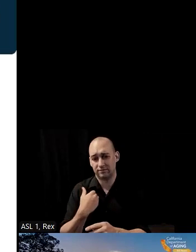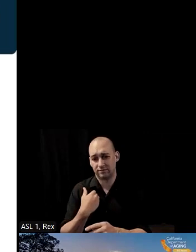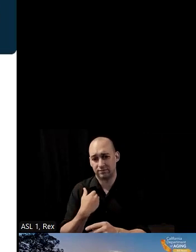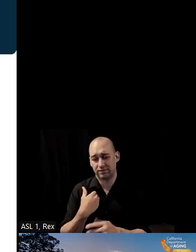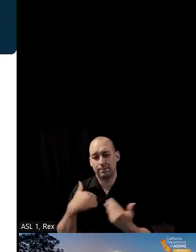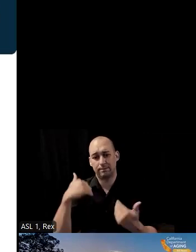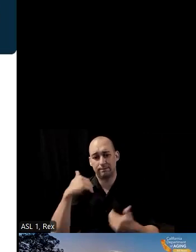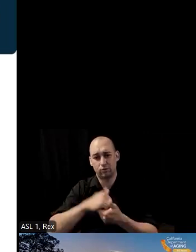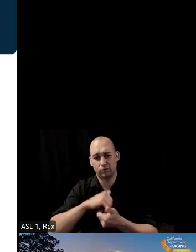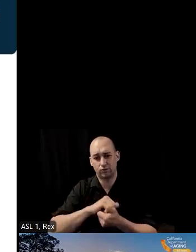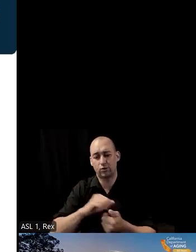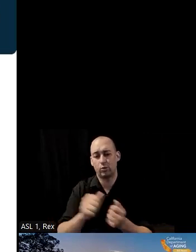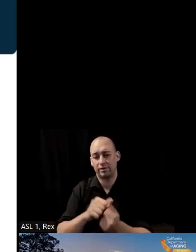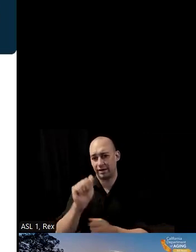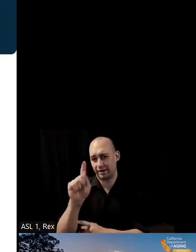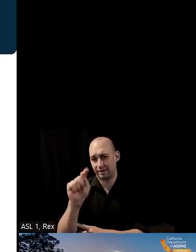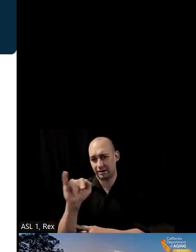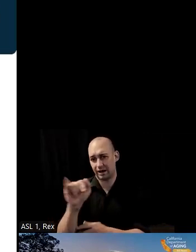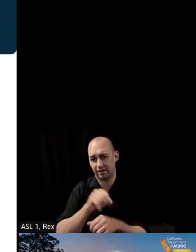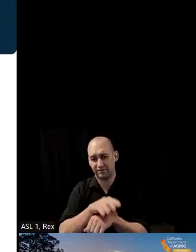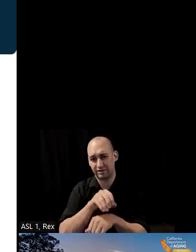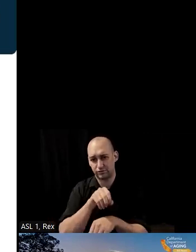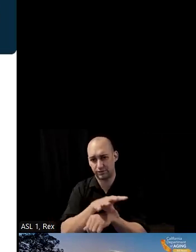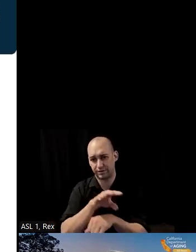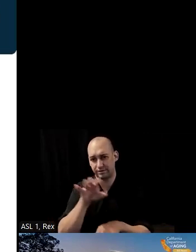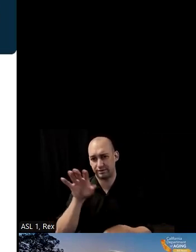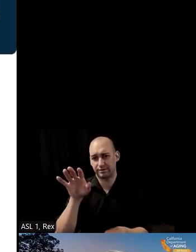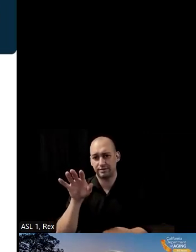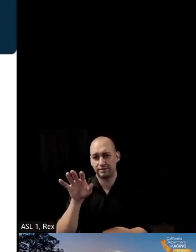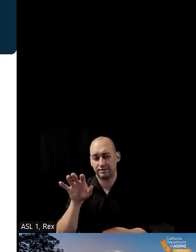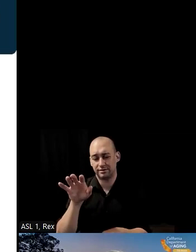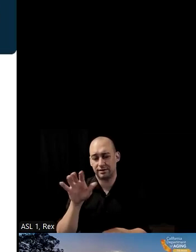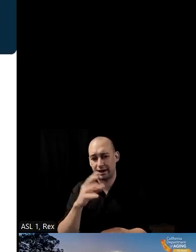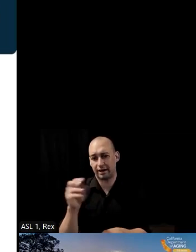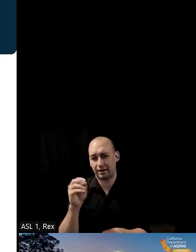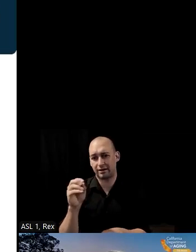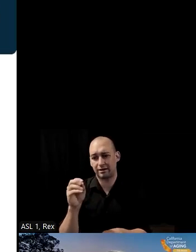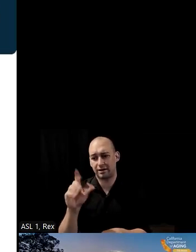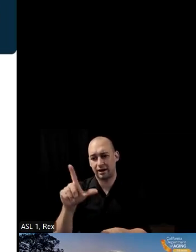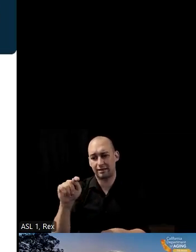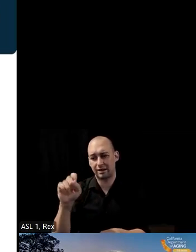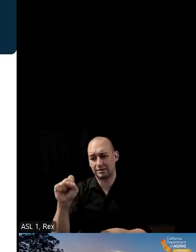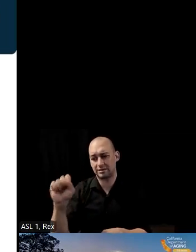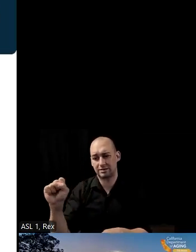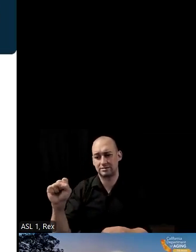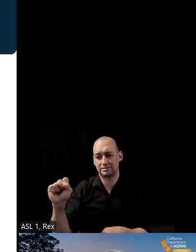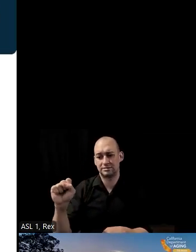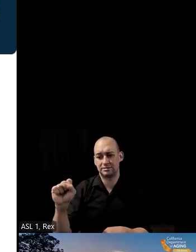partnered with ATI Advisory and with the LTSS Leading